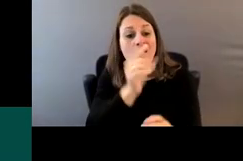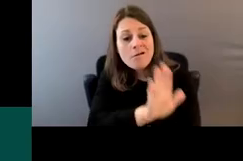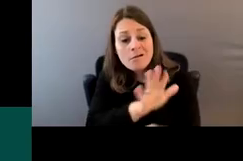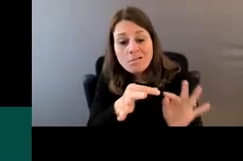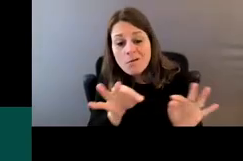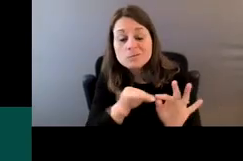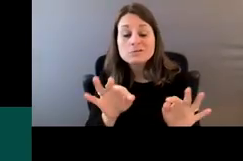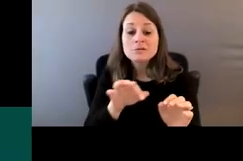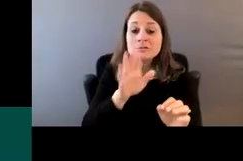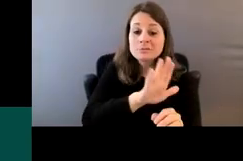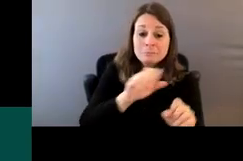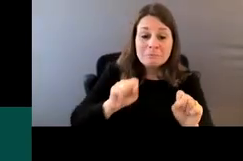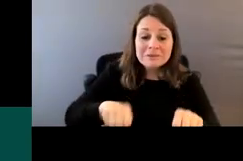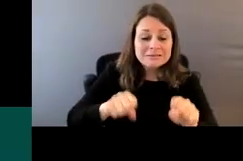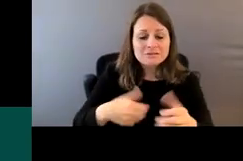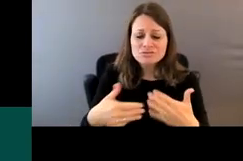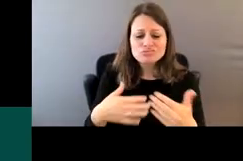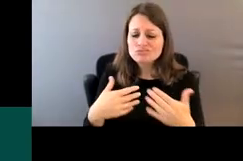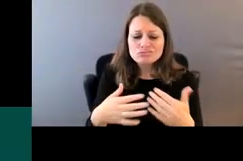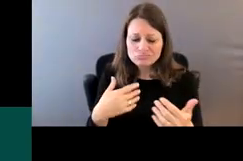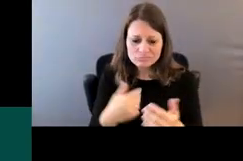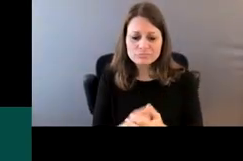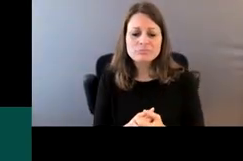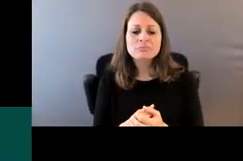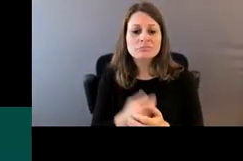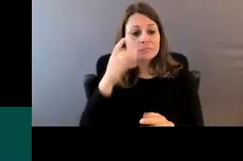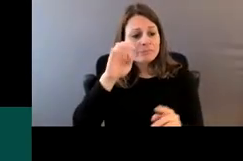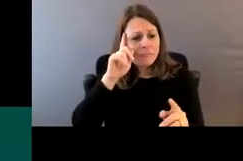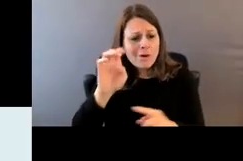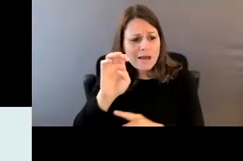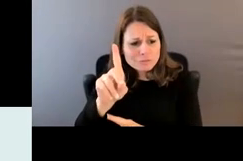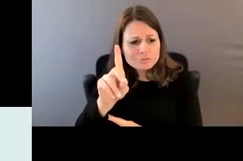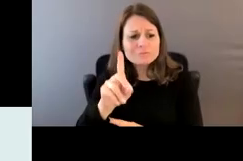other service supports and complex systems.